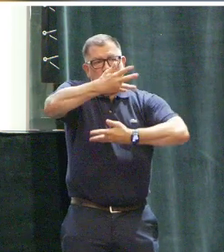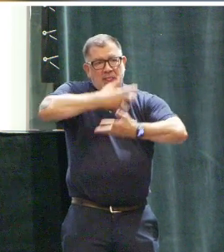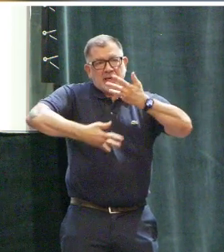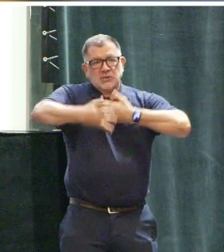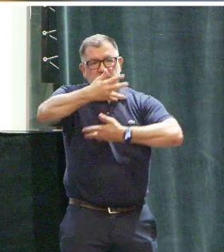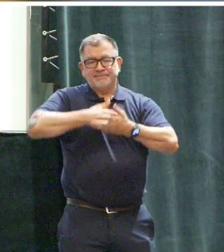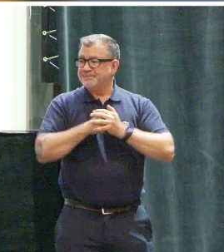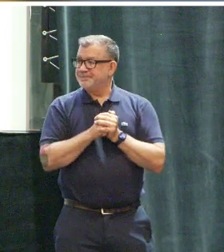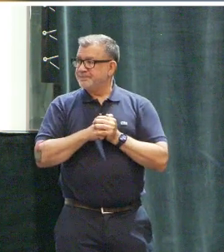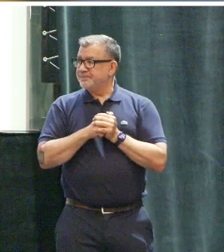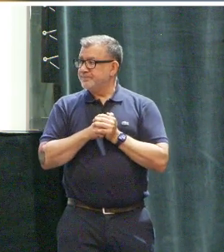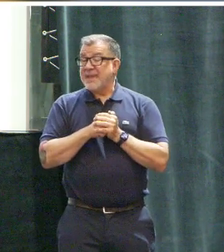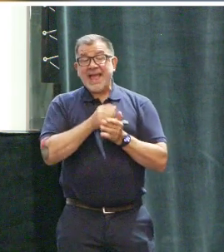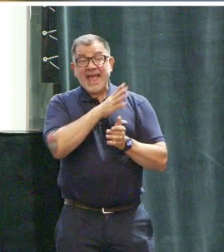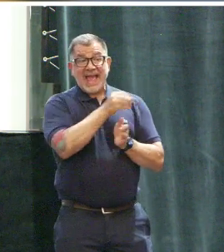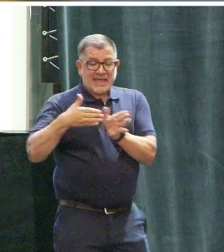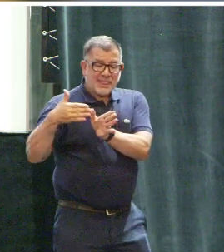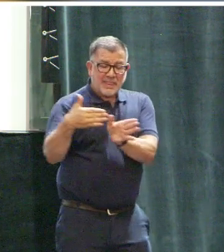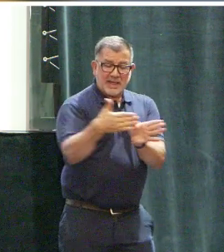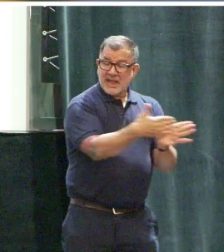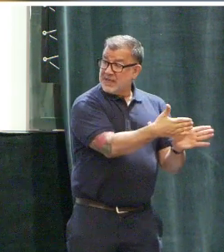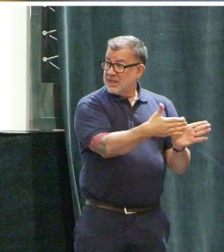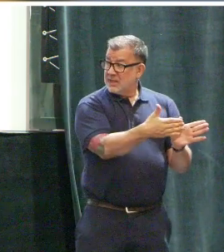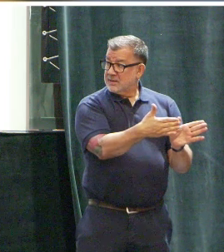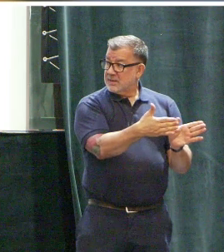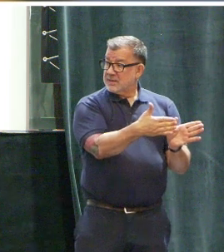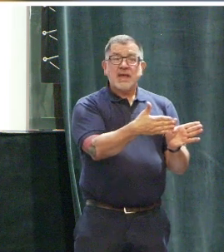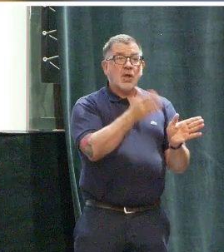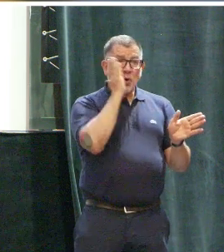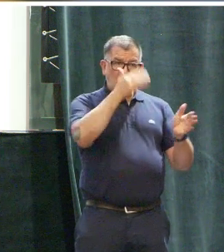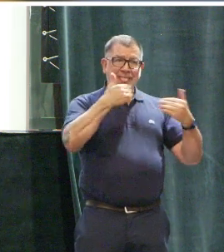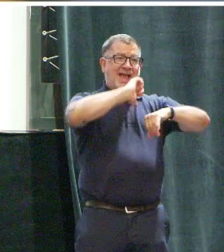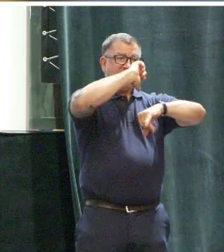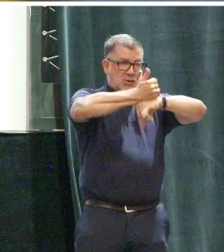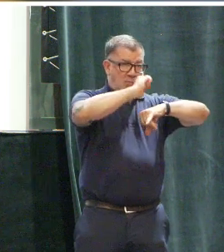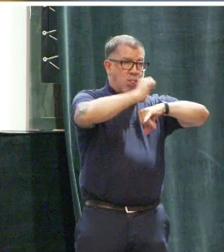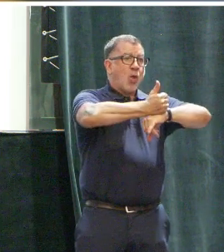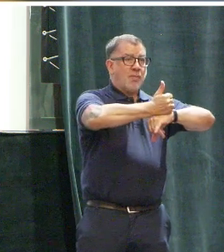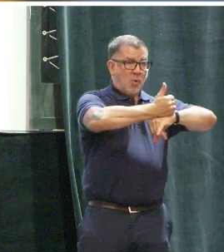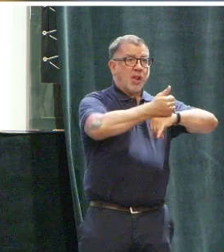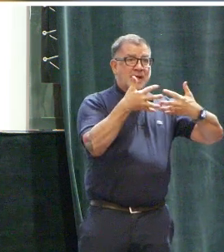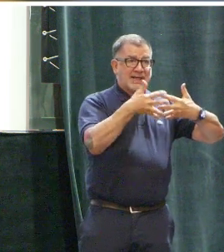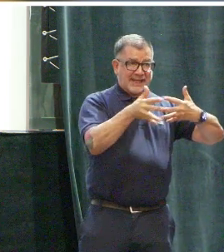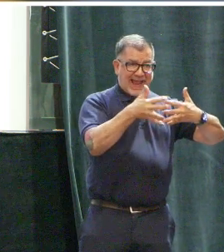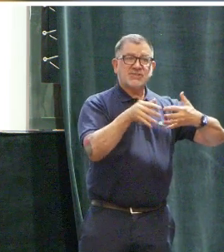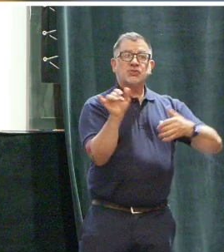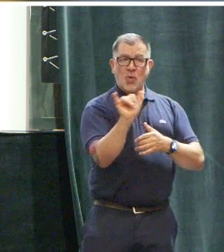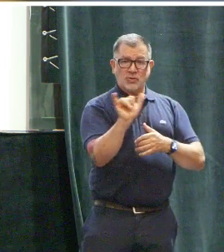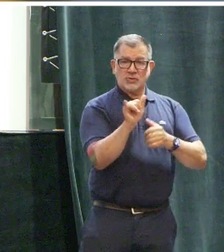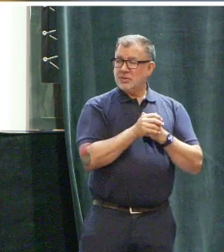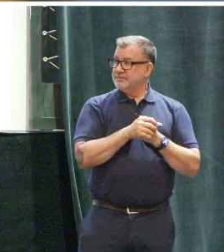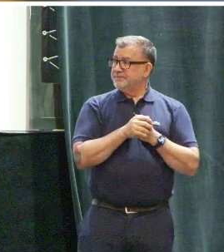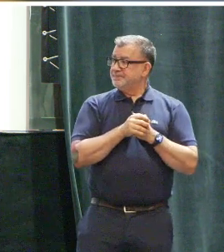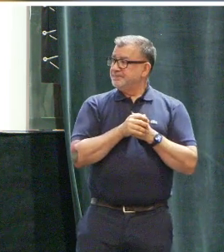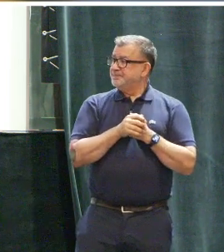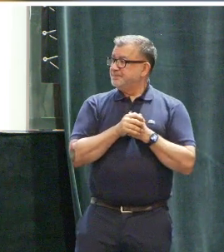building courtyards and the Esplanade. Those have deployable gates as well that slide up into Plant Place in advance of a